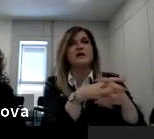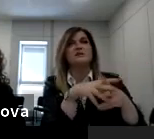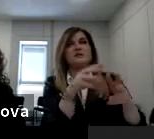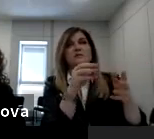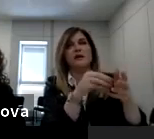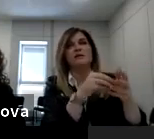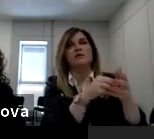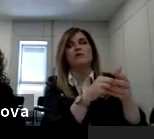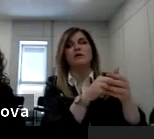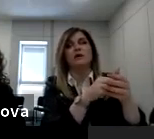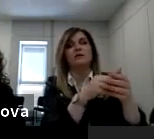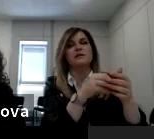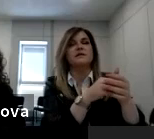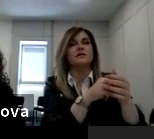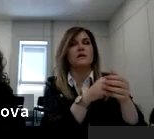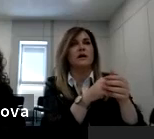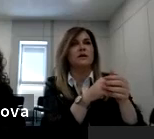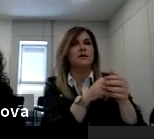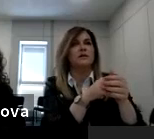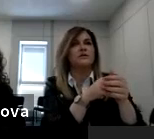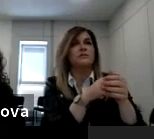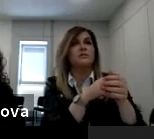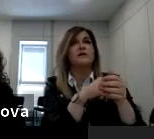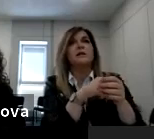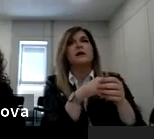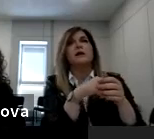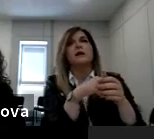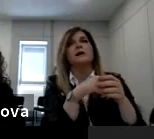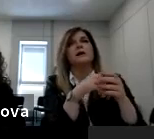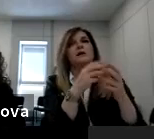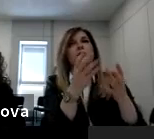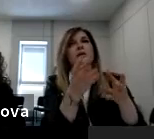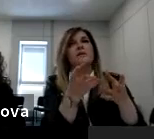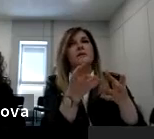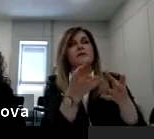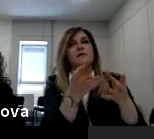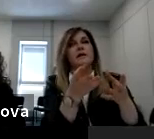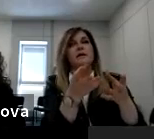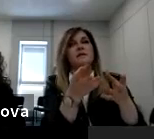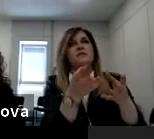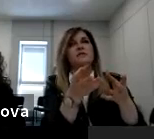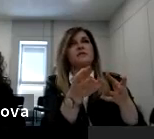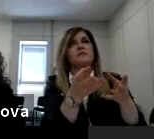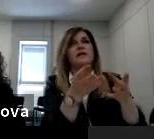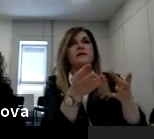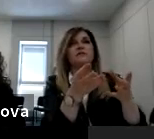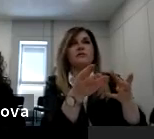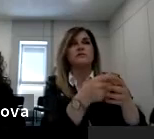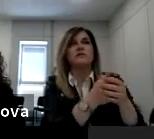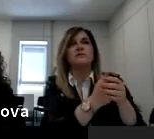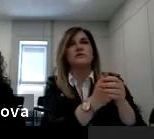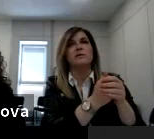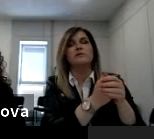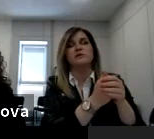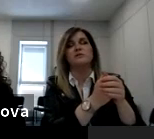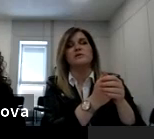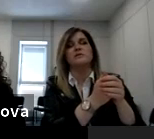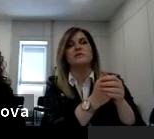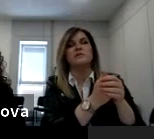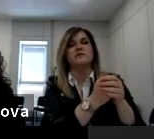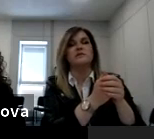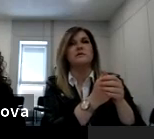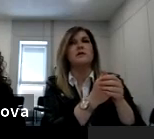generation. So we have all colors in 1 chip. With the Inti dots, we have also different